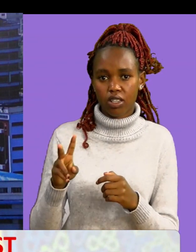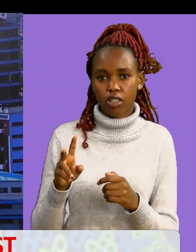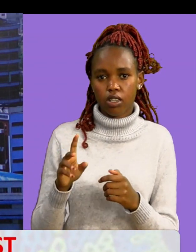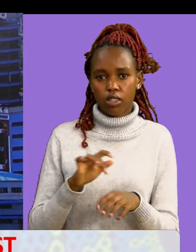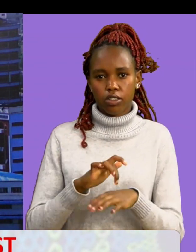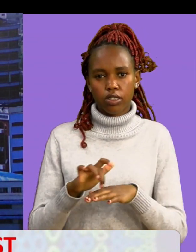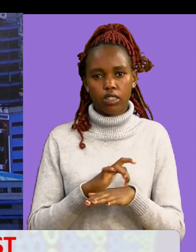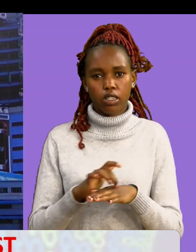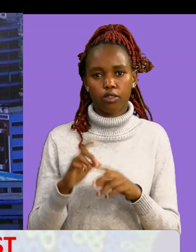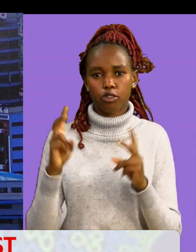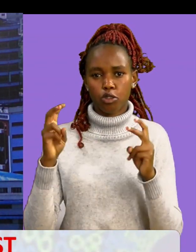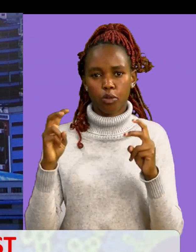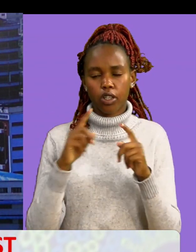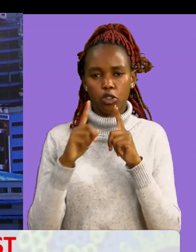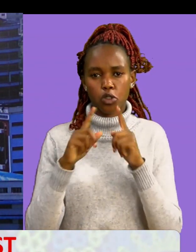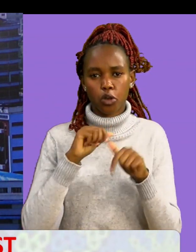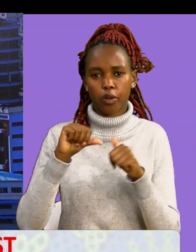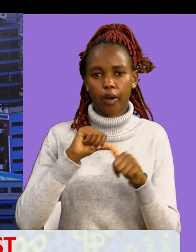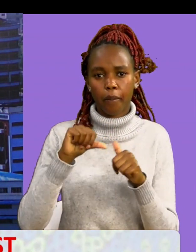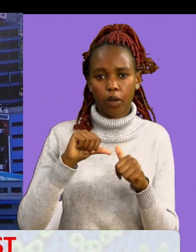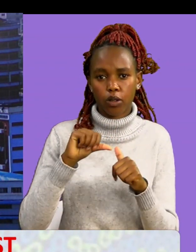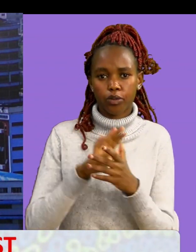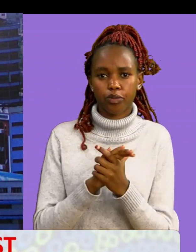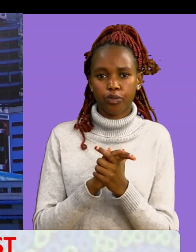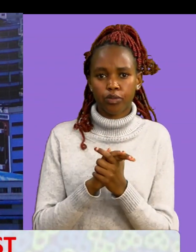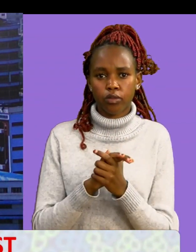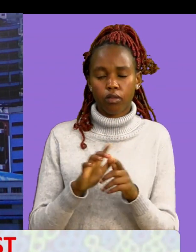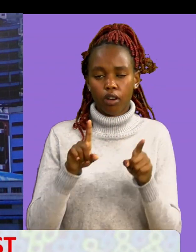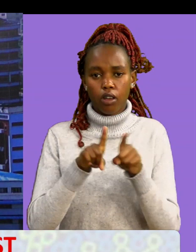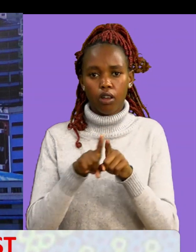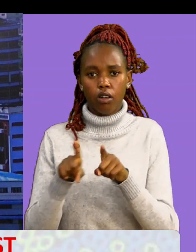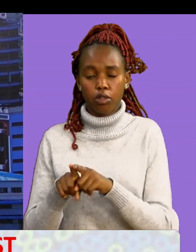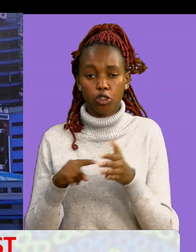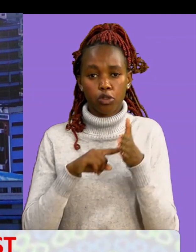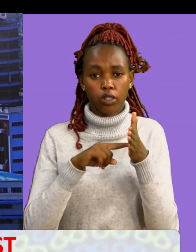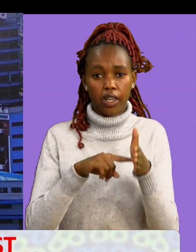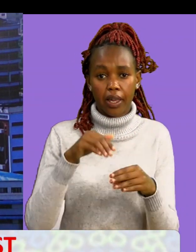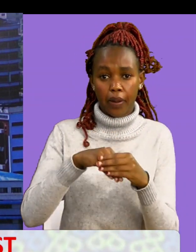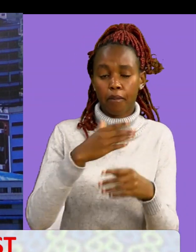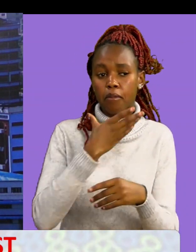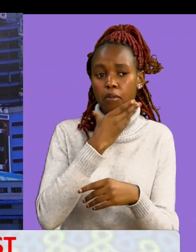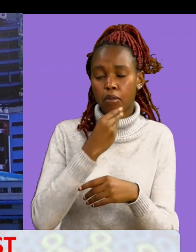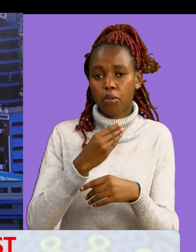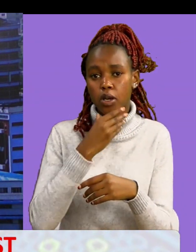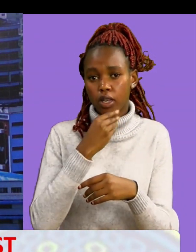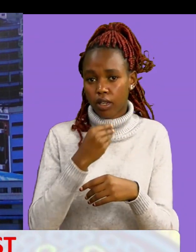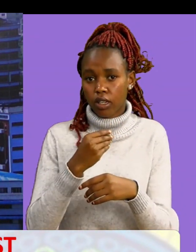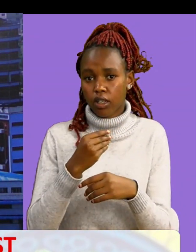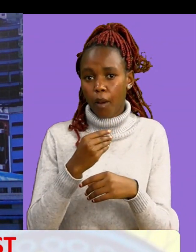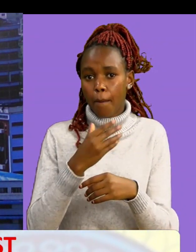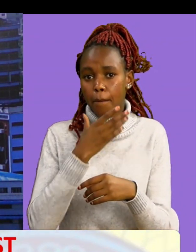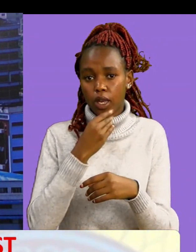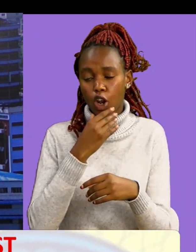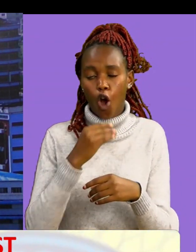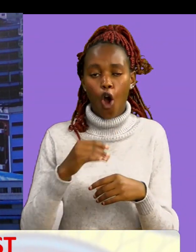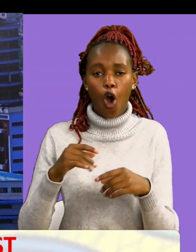talk about, but then again, because the prevalence is also being shown in men are also victims. So yes, it is